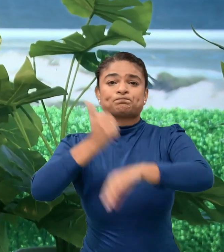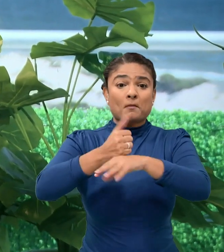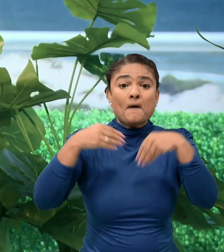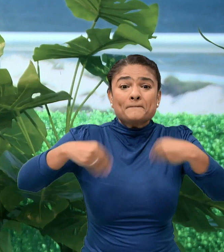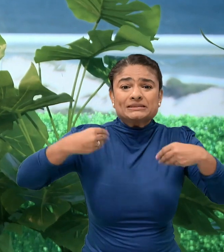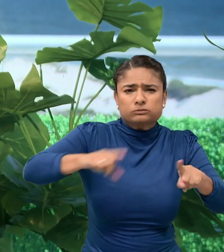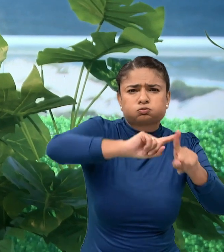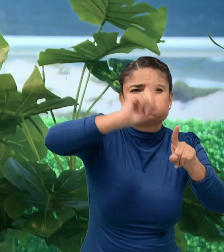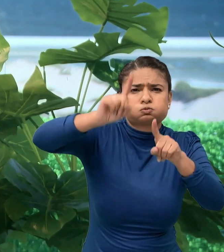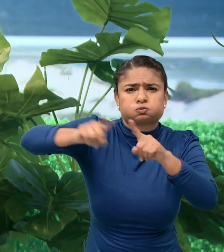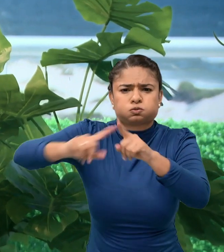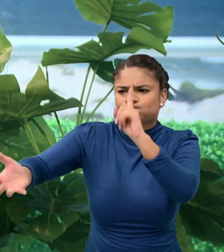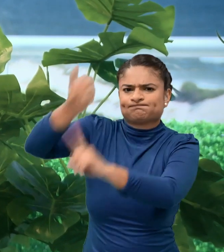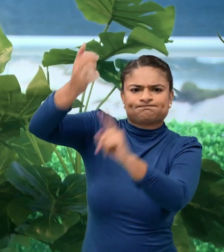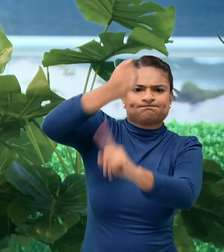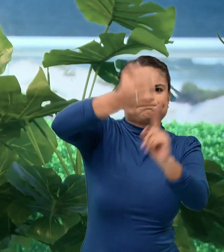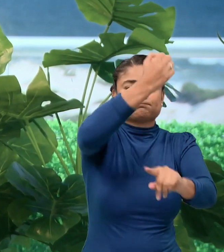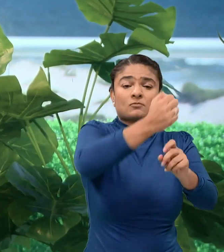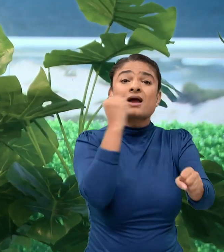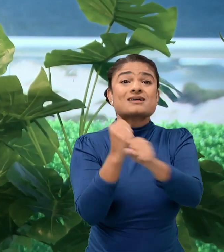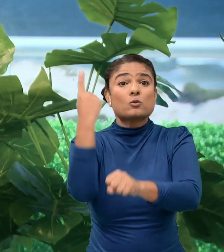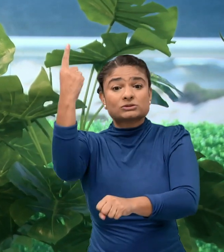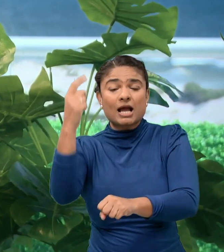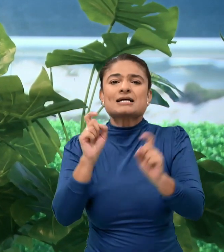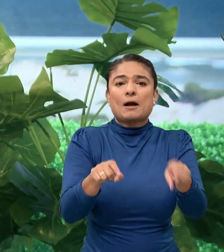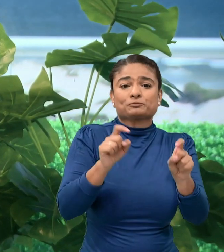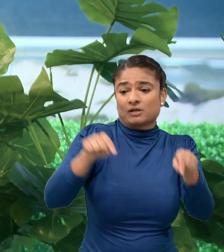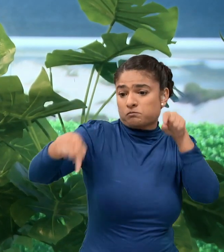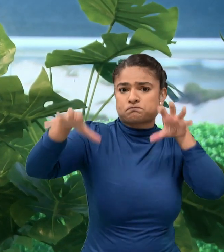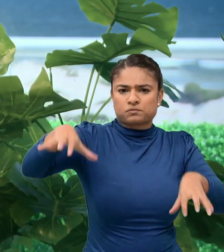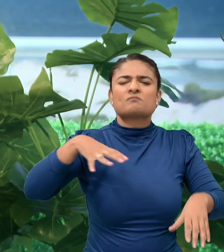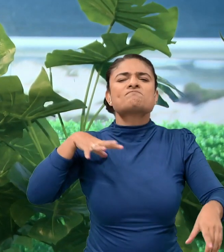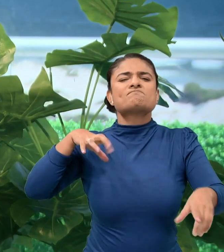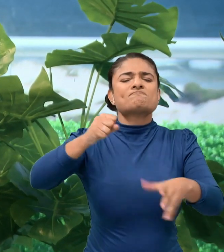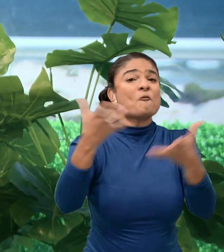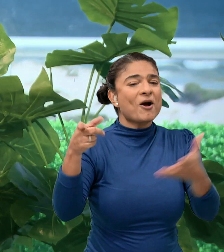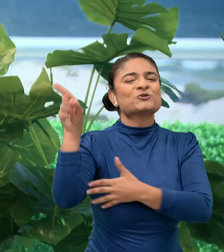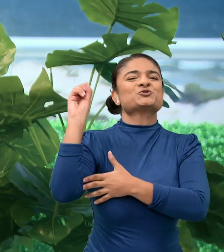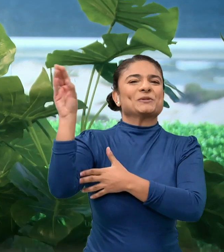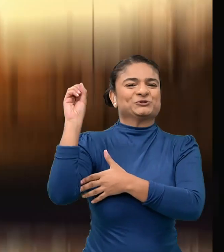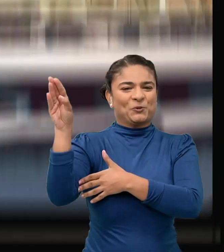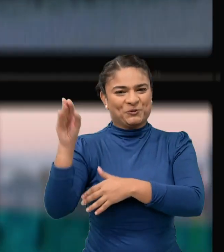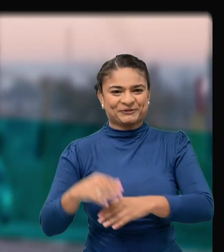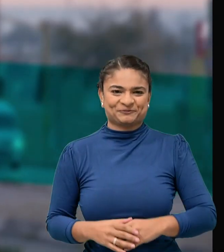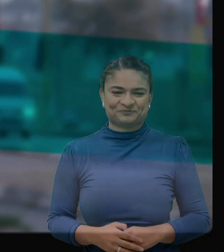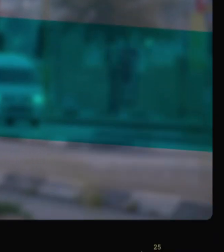has established a number of successful businesses in Gauteng and Cape Town. We catch up with him in Soweto.